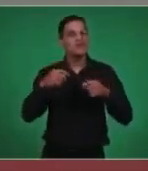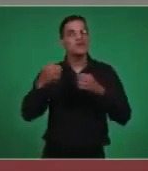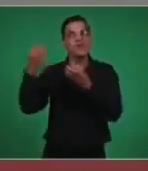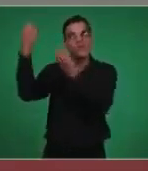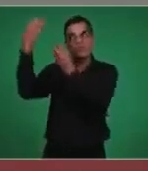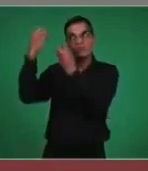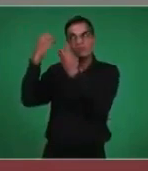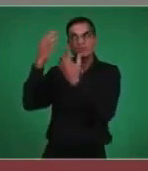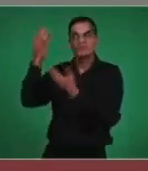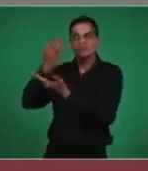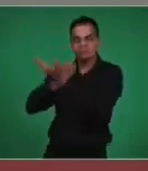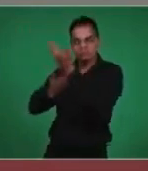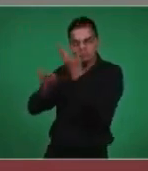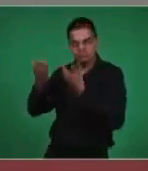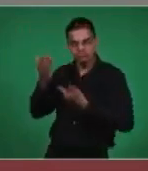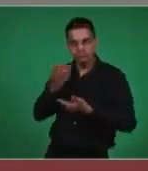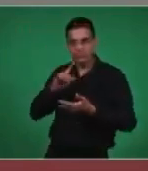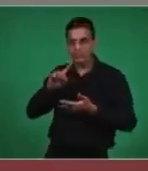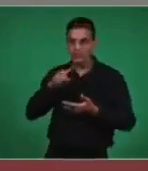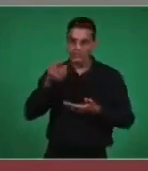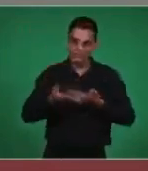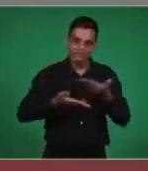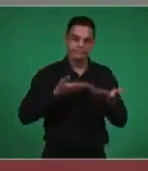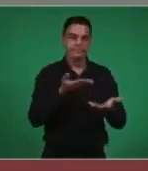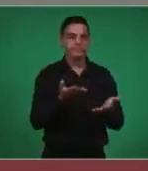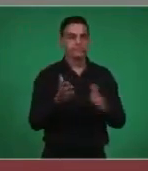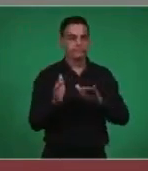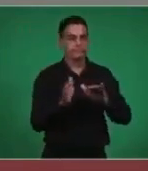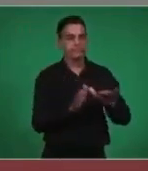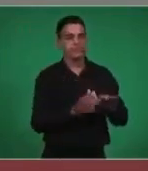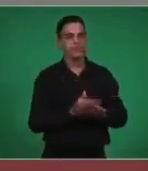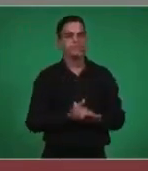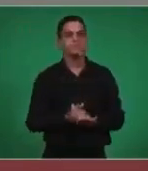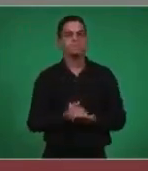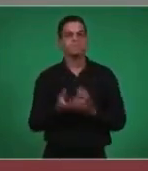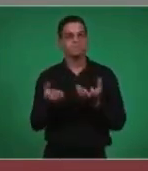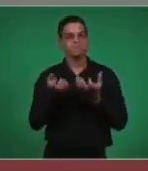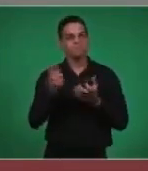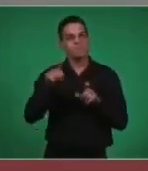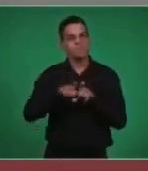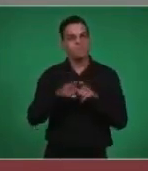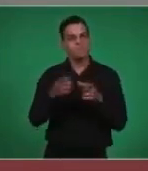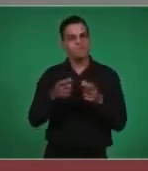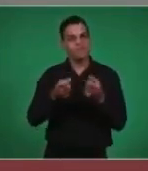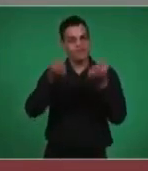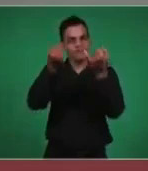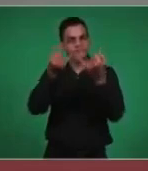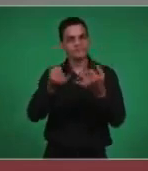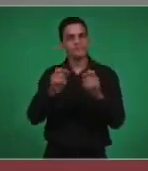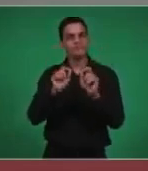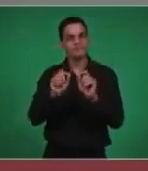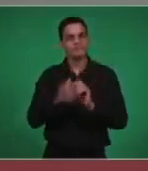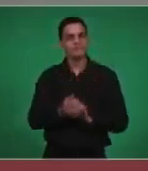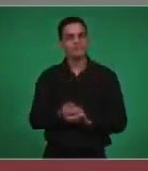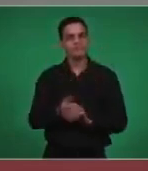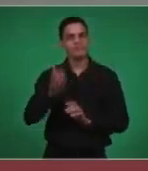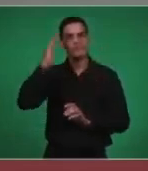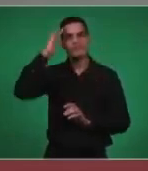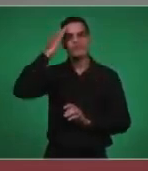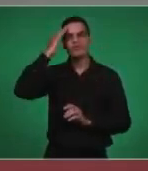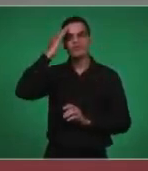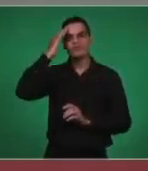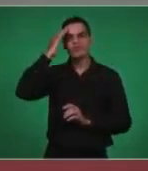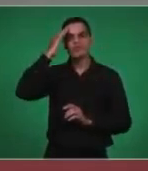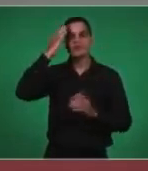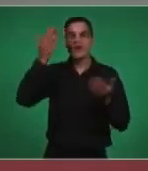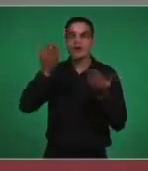The teaching is going to be given, and I just want to finish the service saying the following. We have to understand that